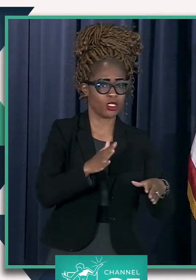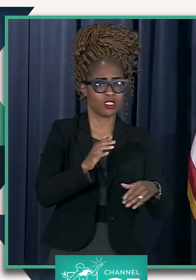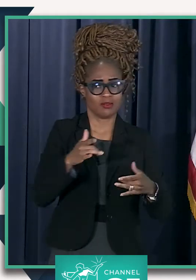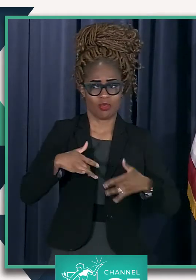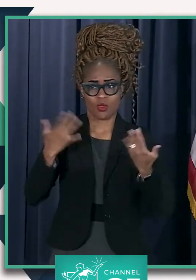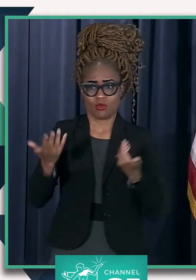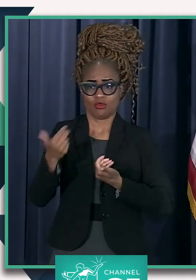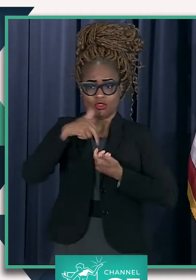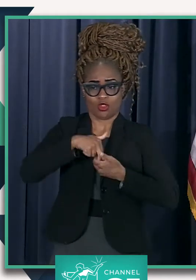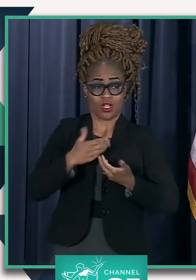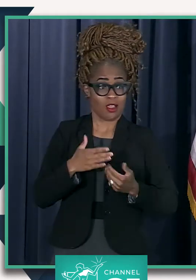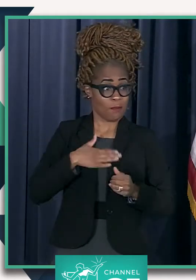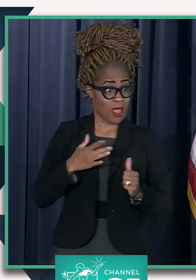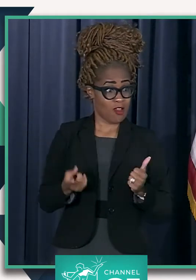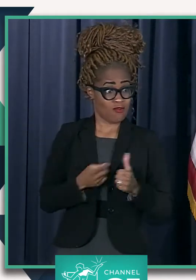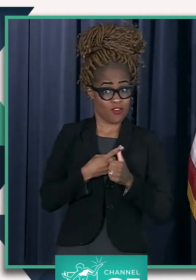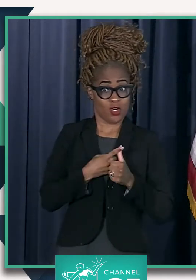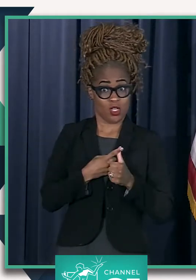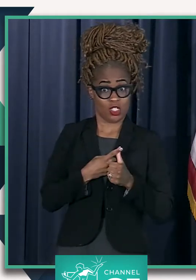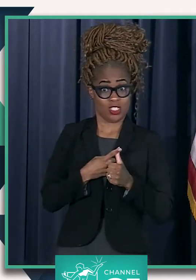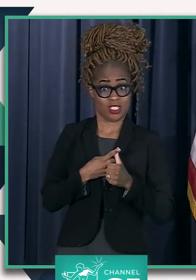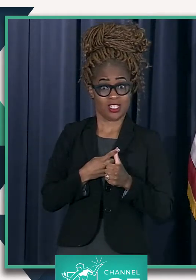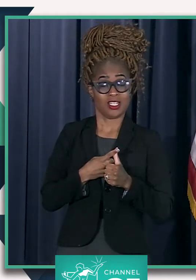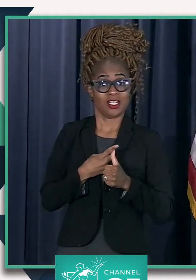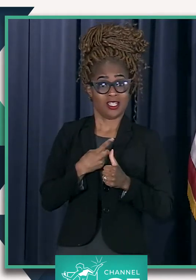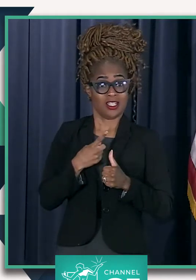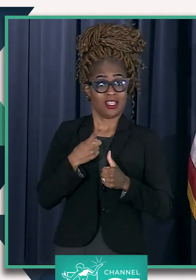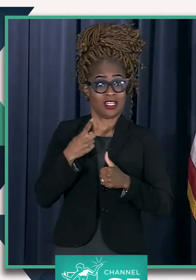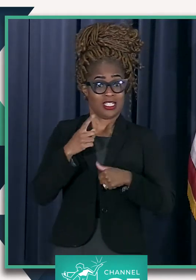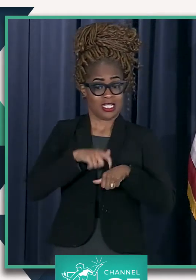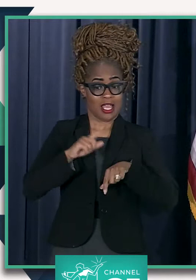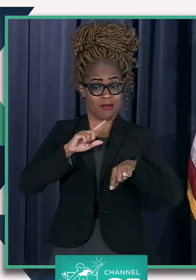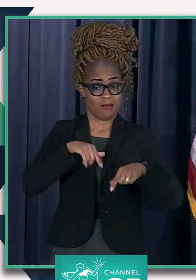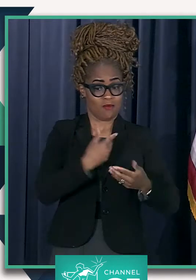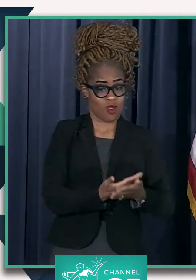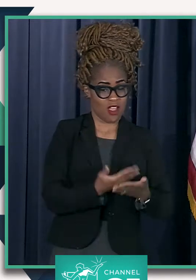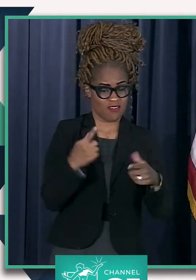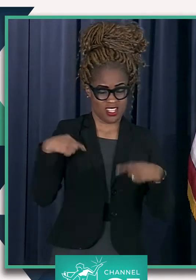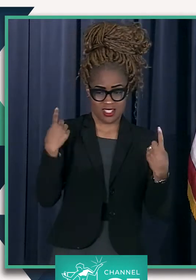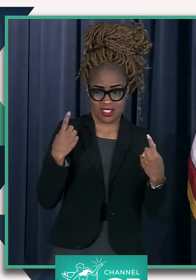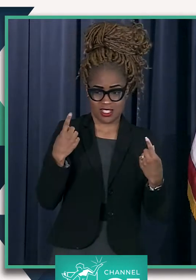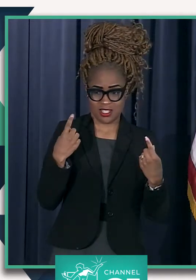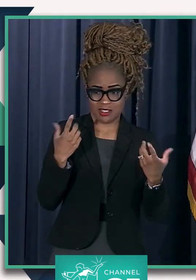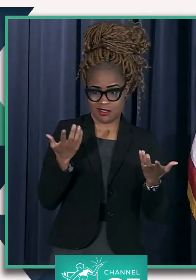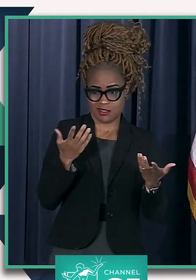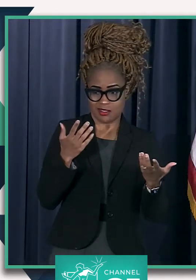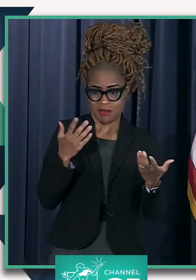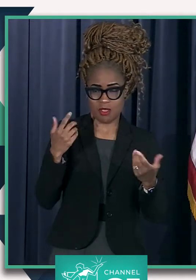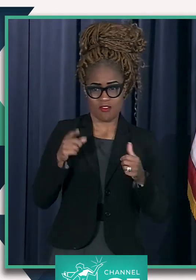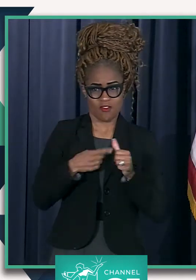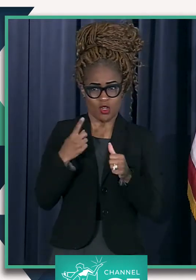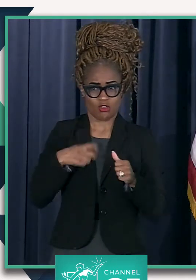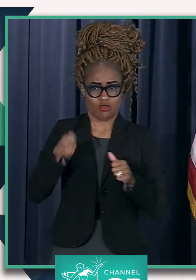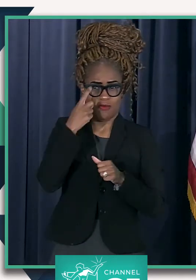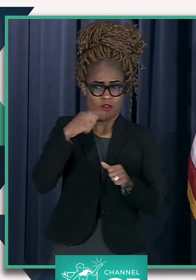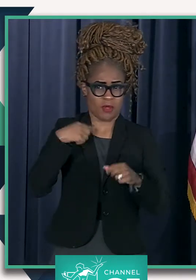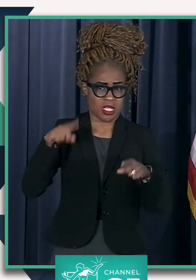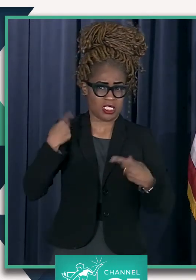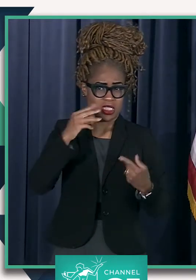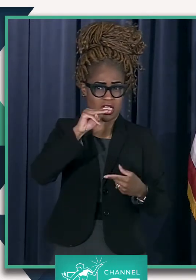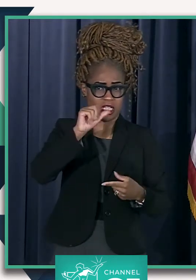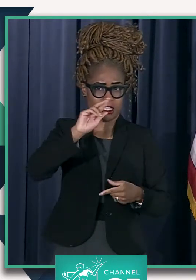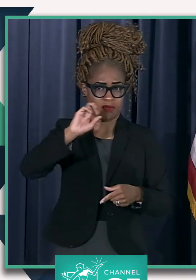join here. This is actually my first trip that I've gotten to take since March, so it's so appropriate and fitting. I also